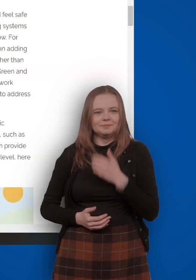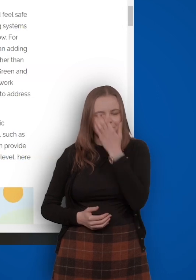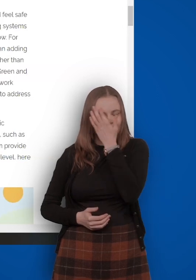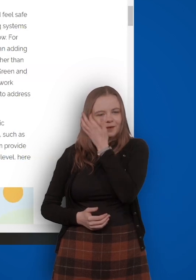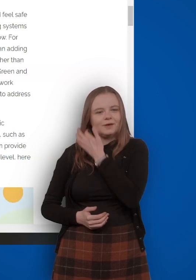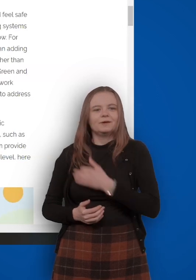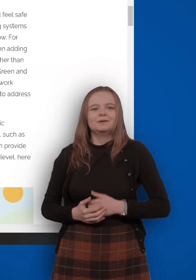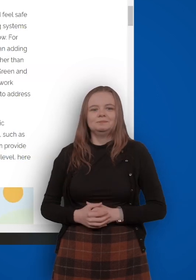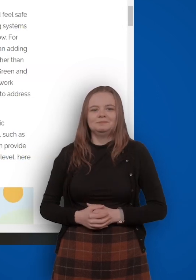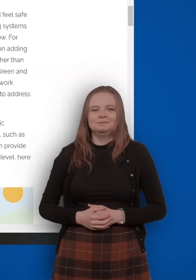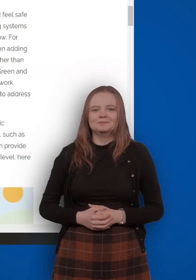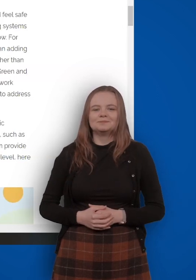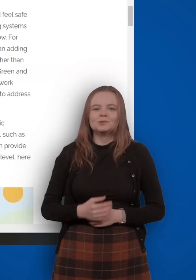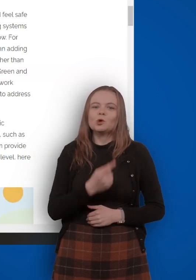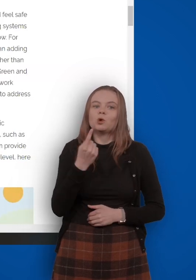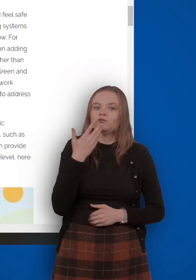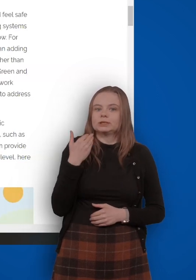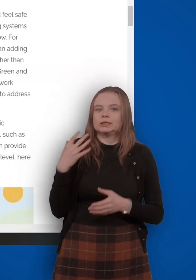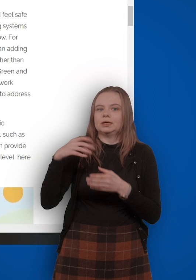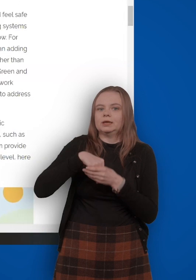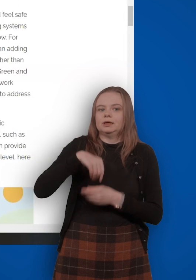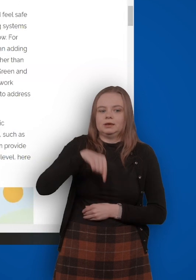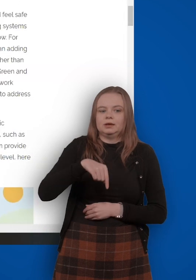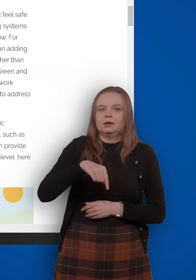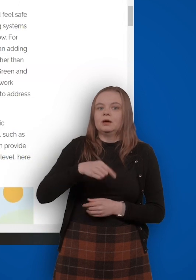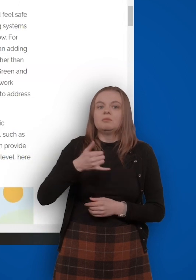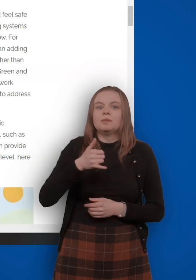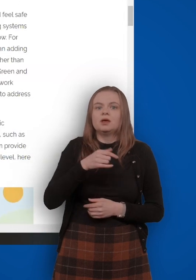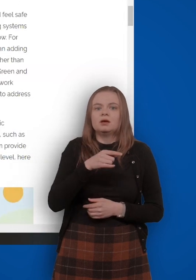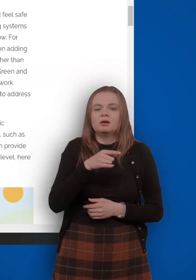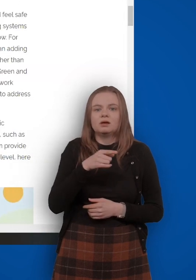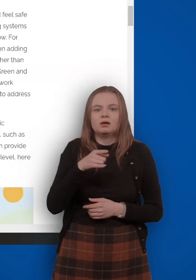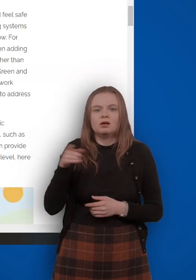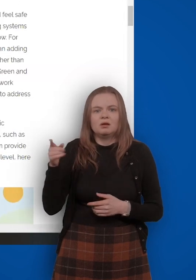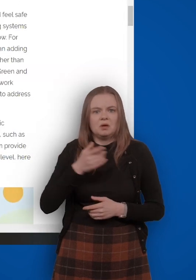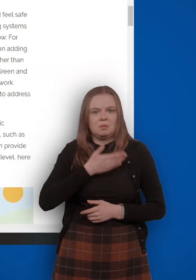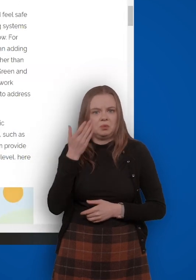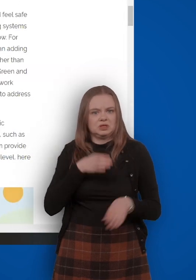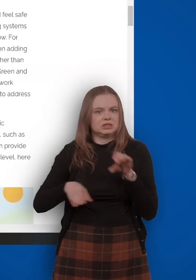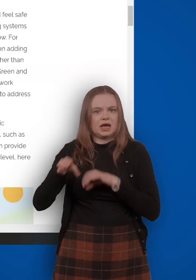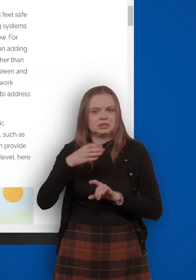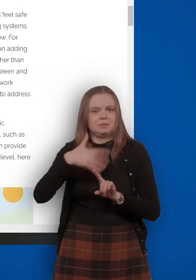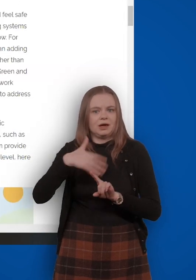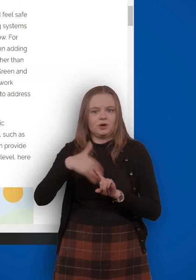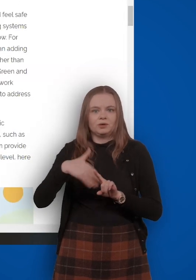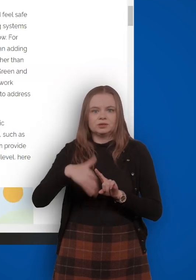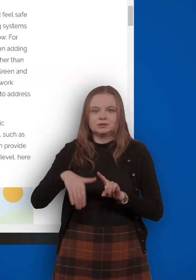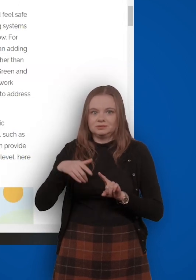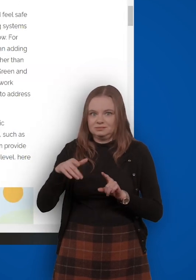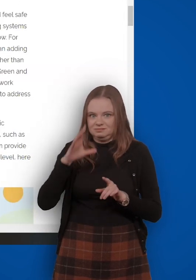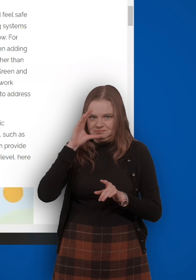For those of you that are joining us just recently and maybe don't have a physical sciences background, this is how my entire life is